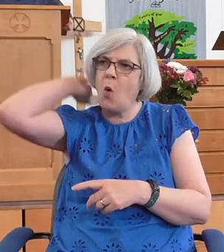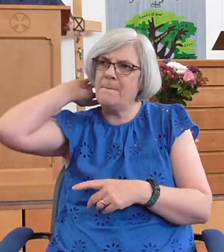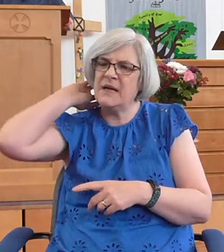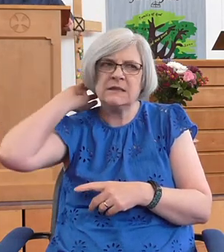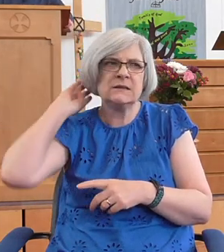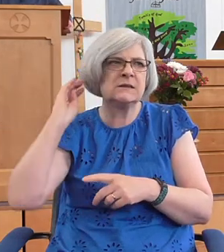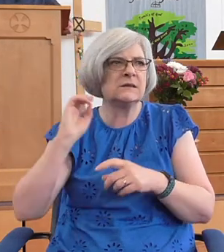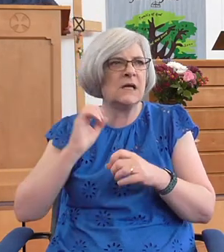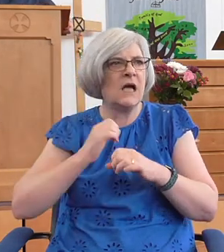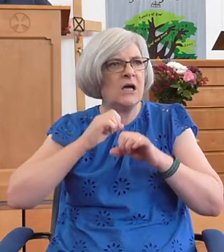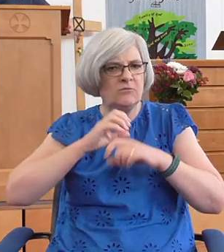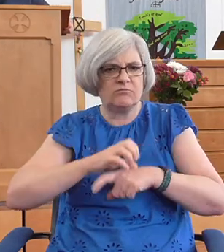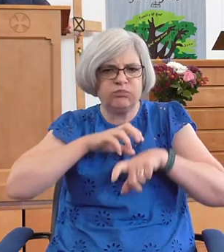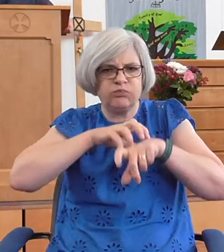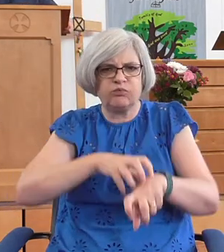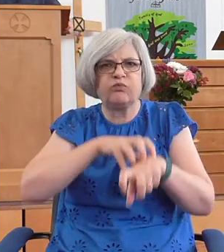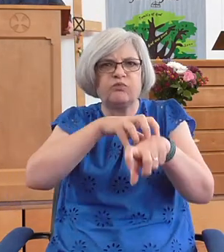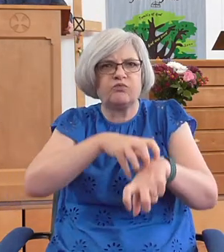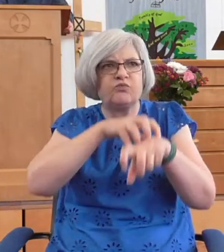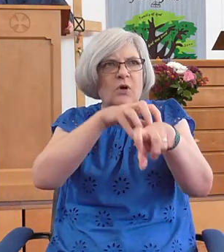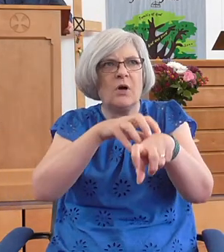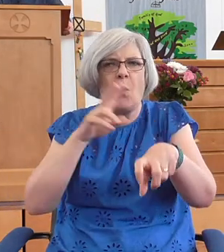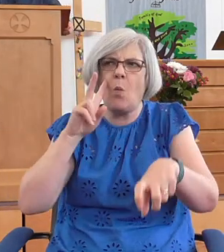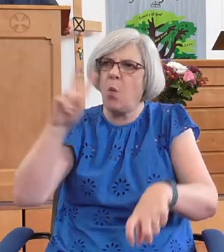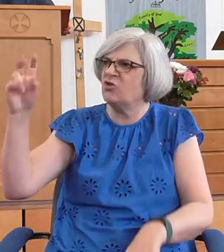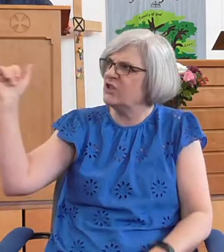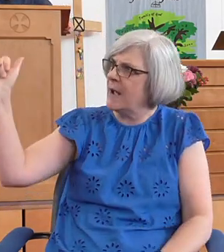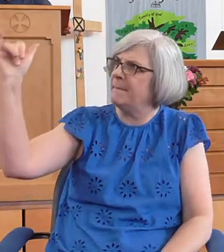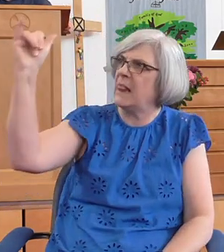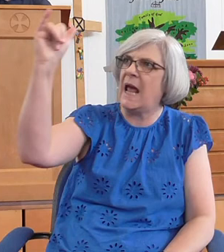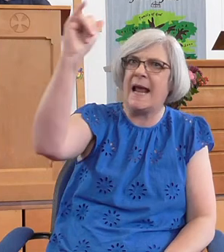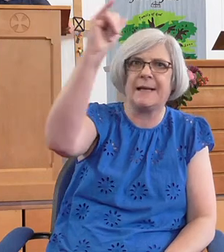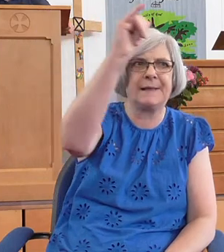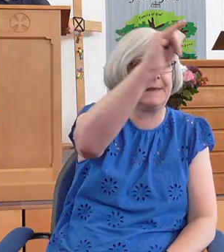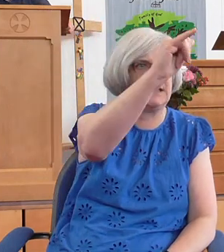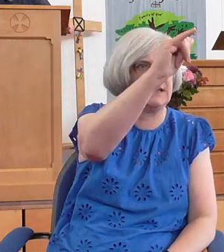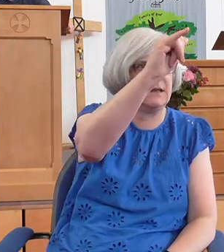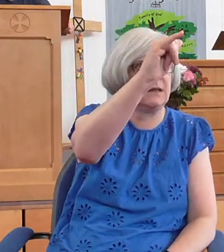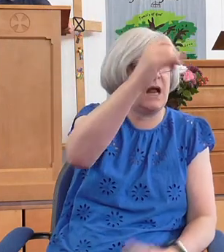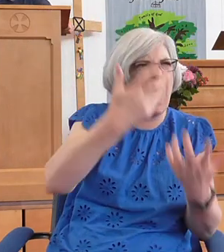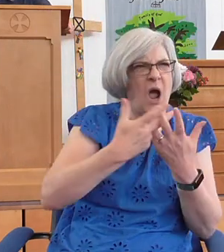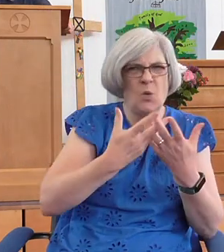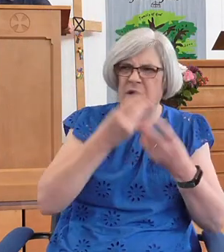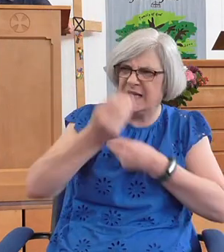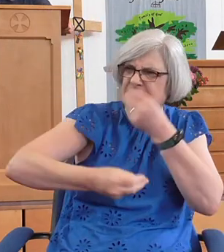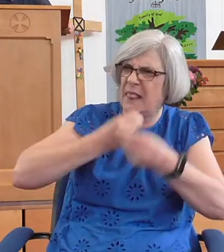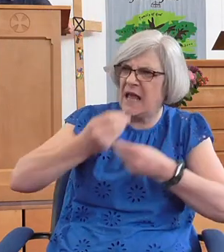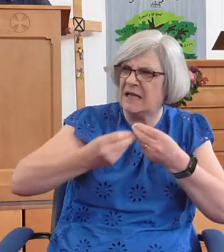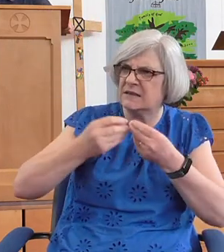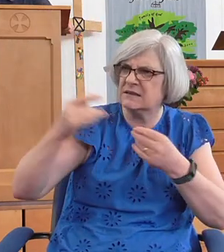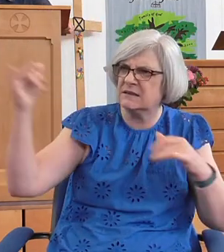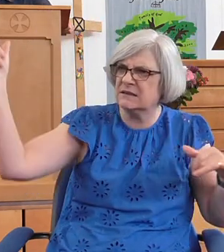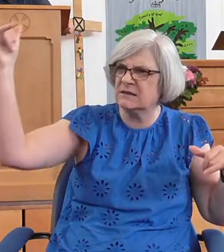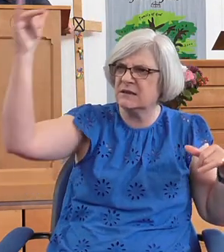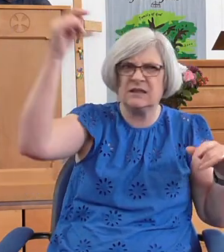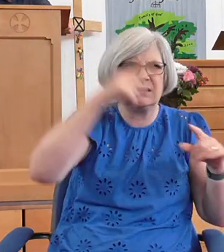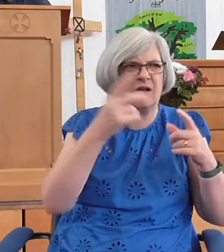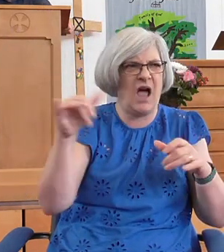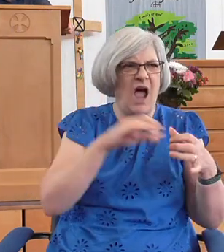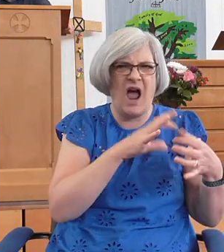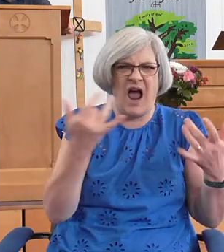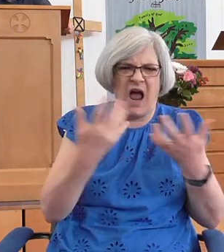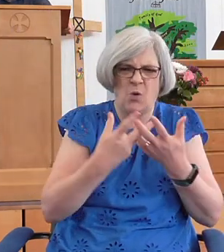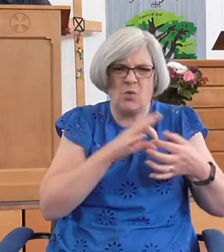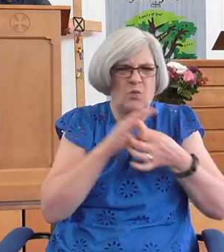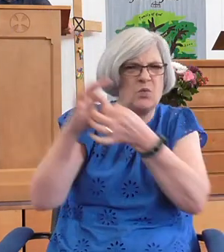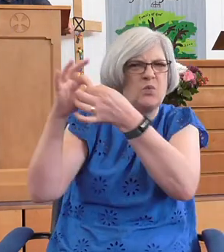a machine travelling through the air faster than the speed of sound." Well, seeing that he lived in the age of Concord.